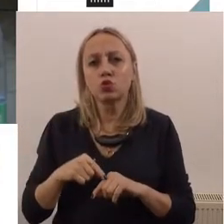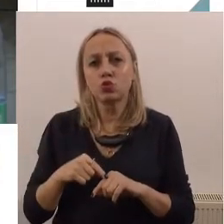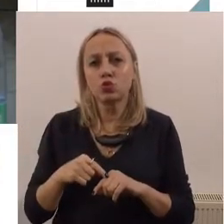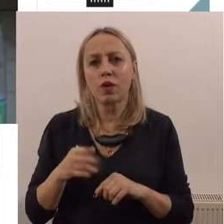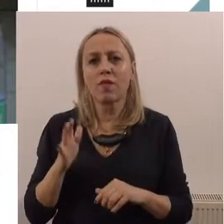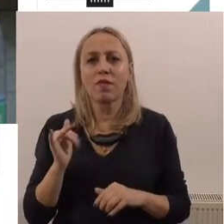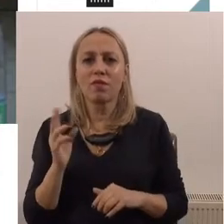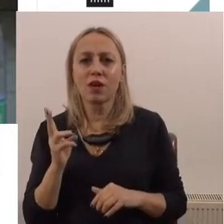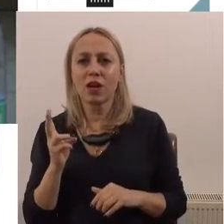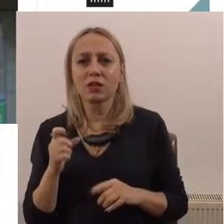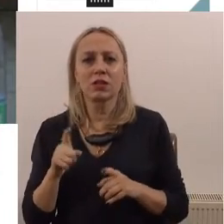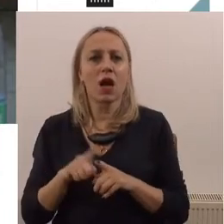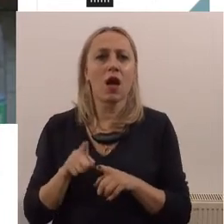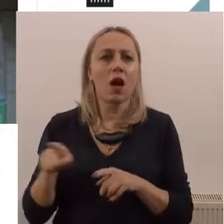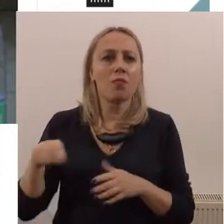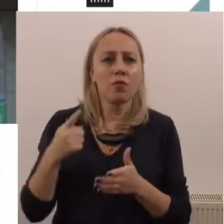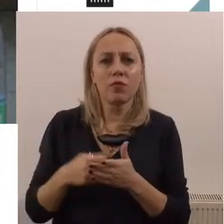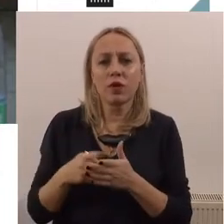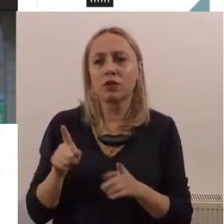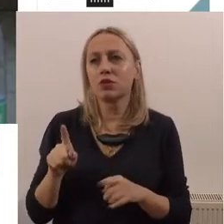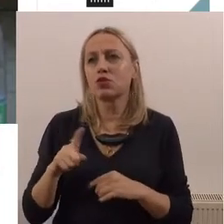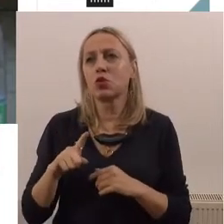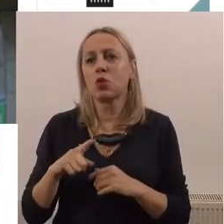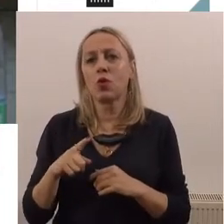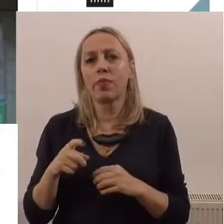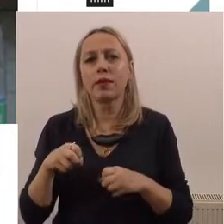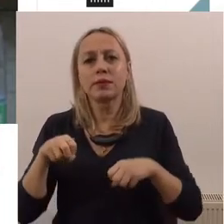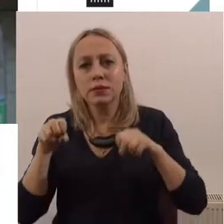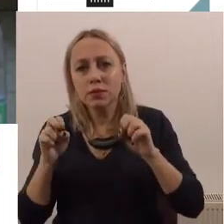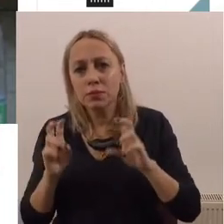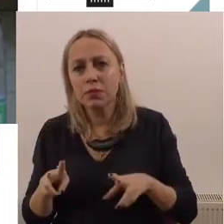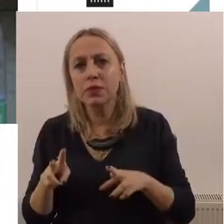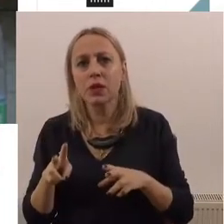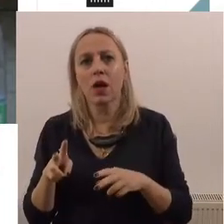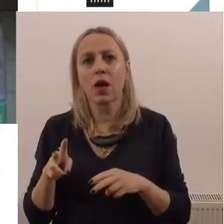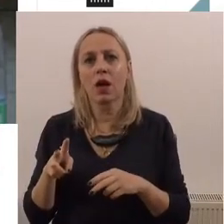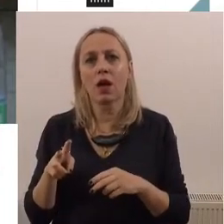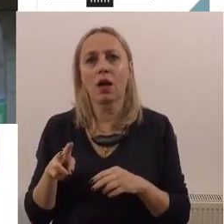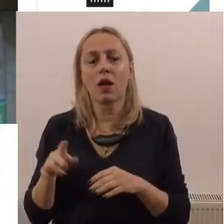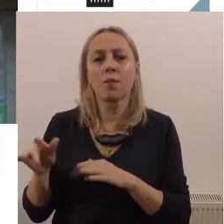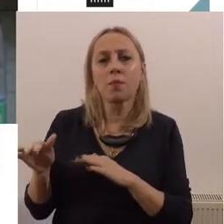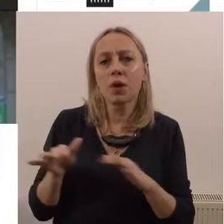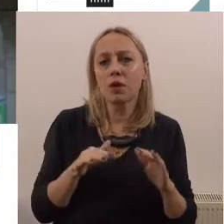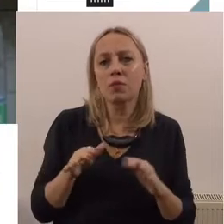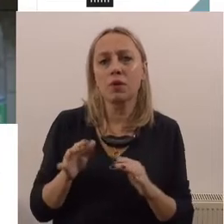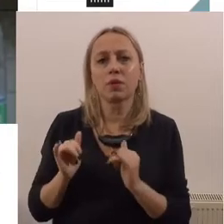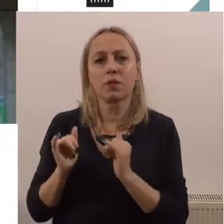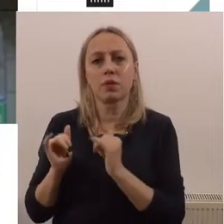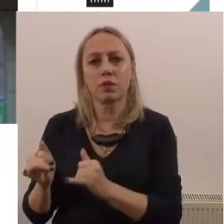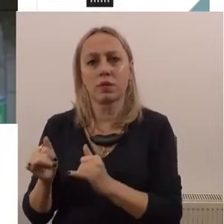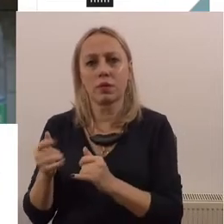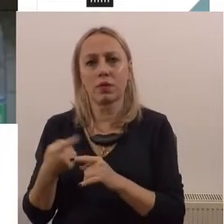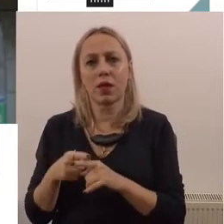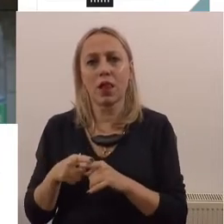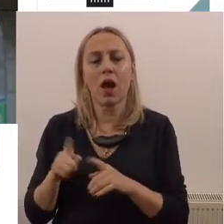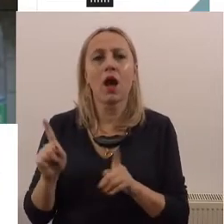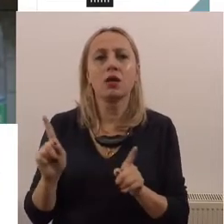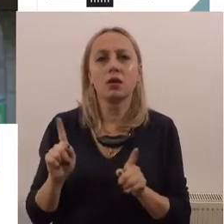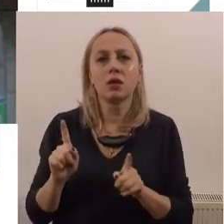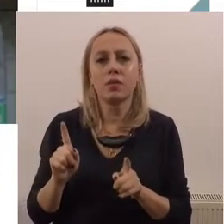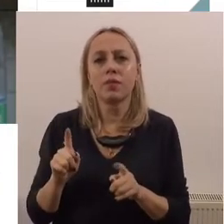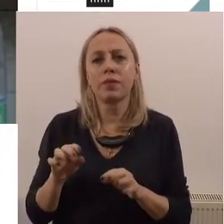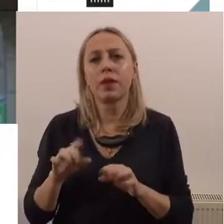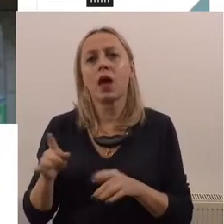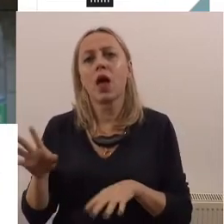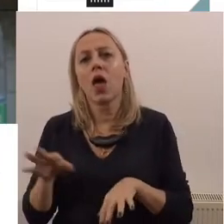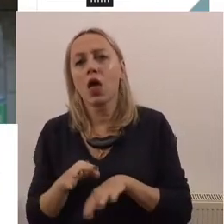barriers. So people with disabilities still feel that barrier unless you arrange special events to